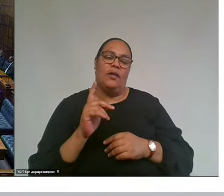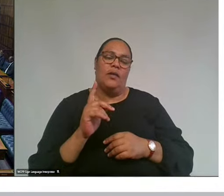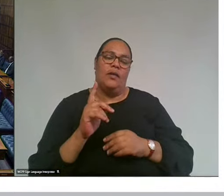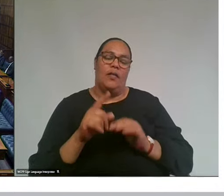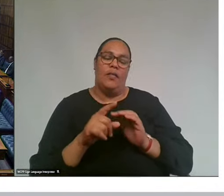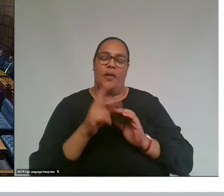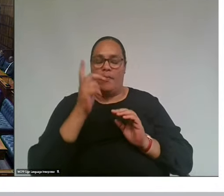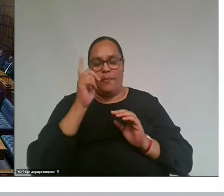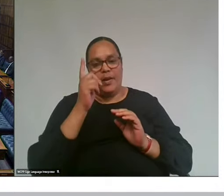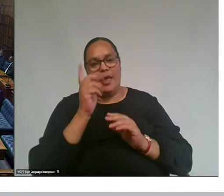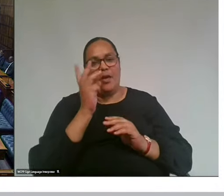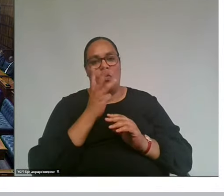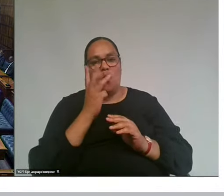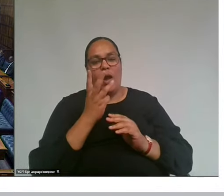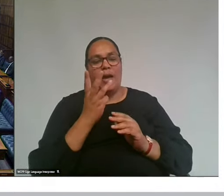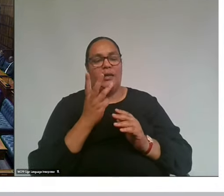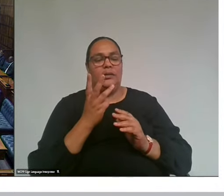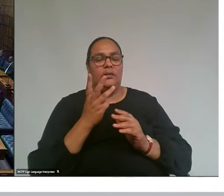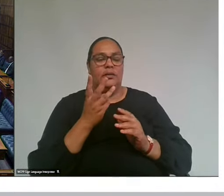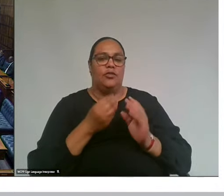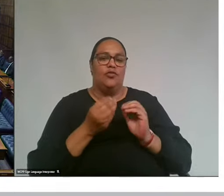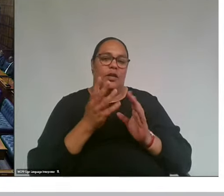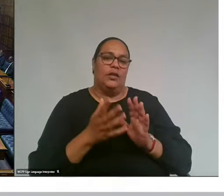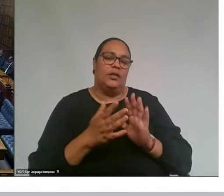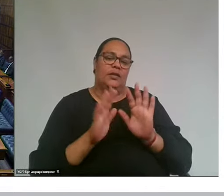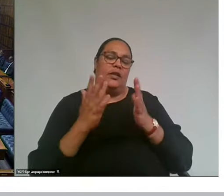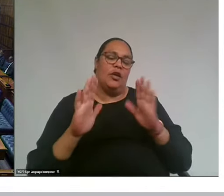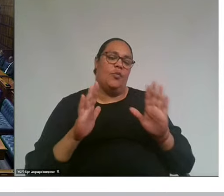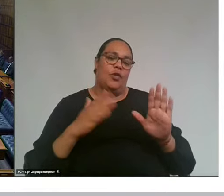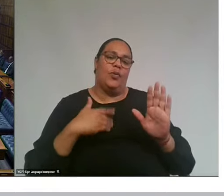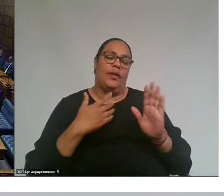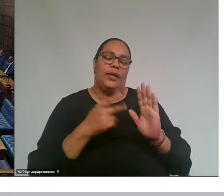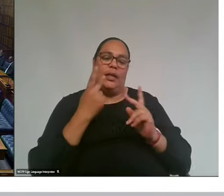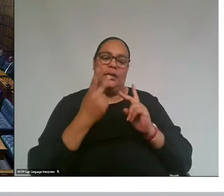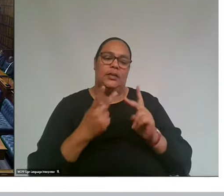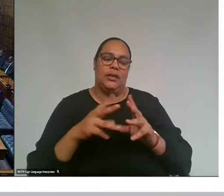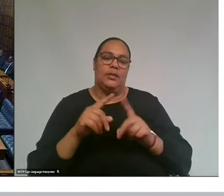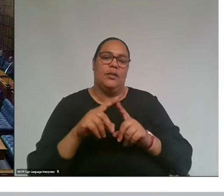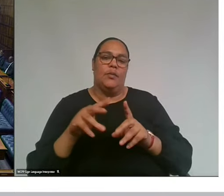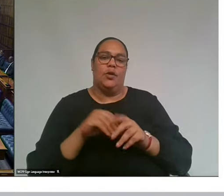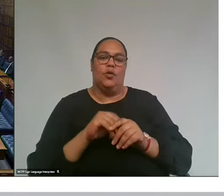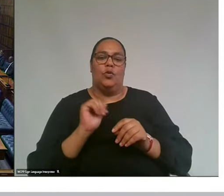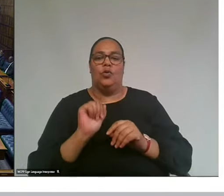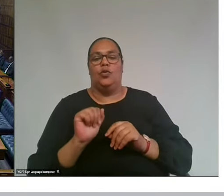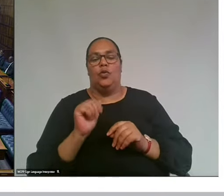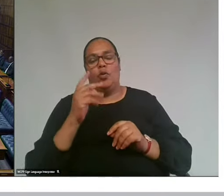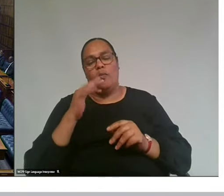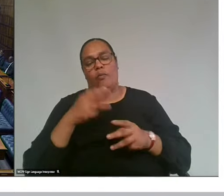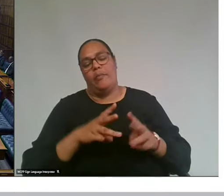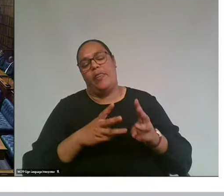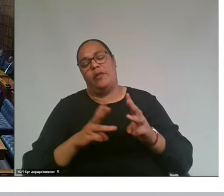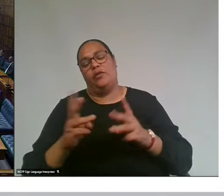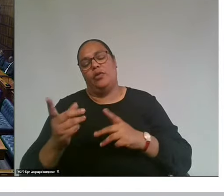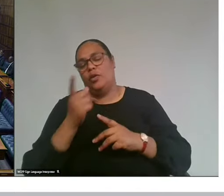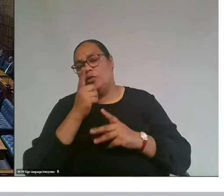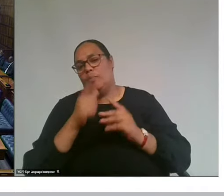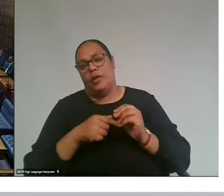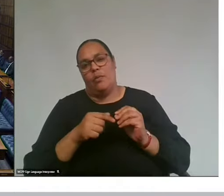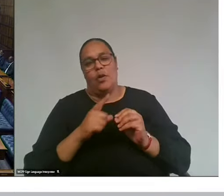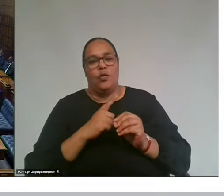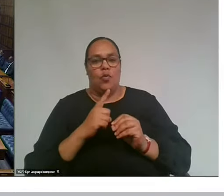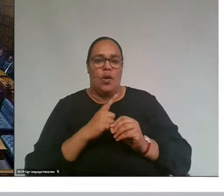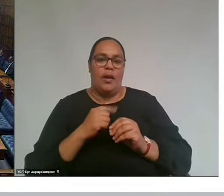attended their trade exhibition so that we can be able to see that including the methodology that they were speaking about